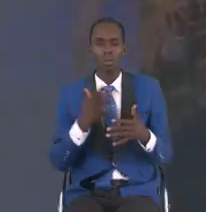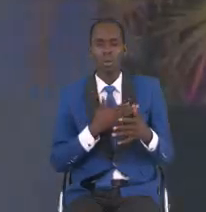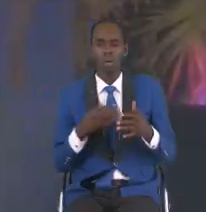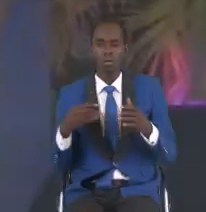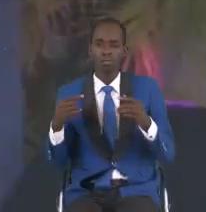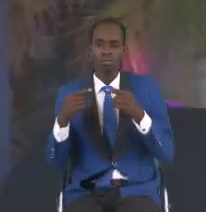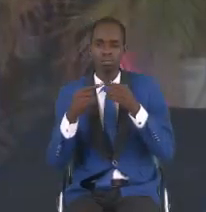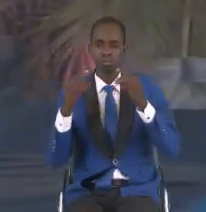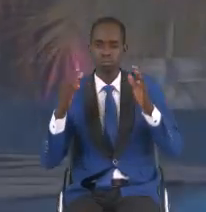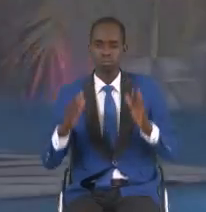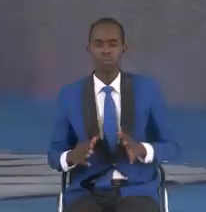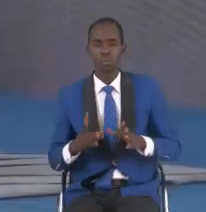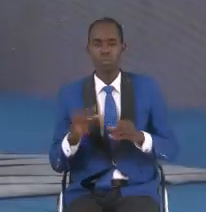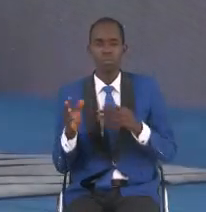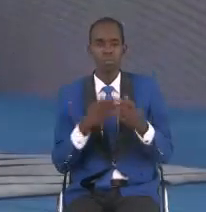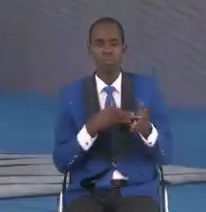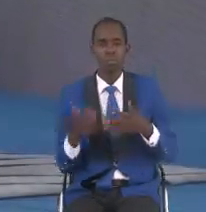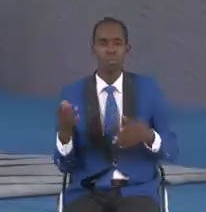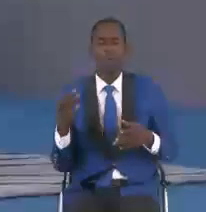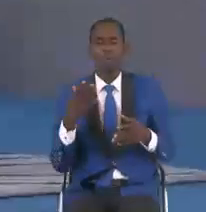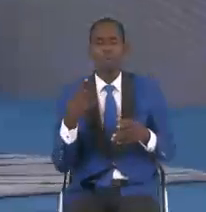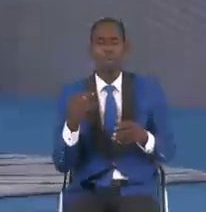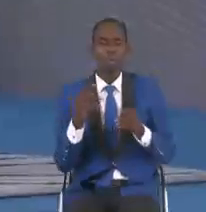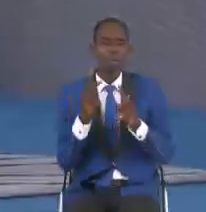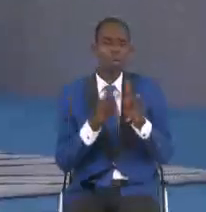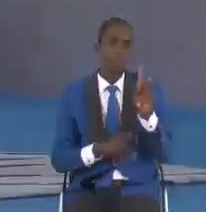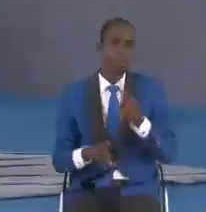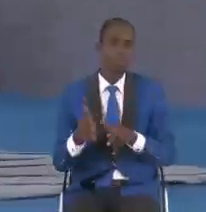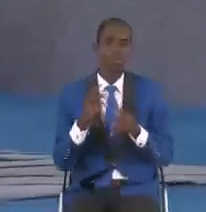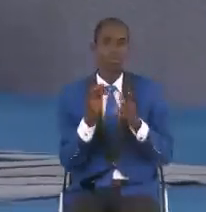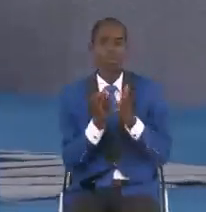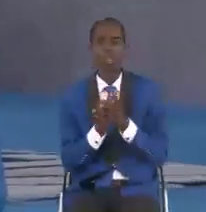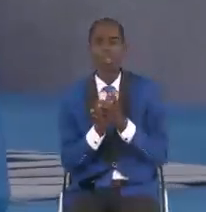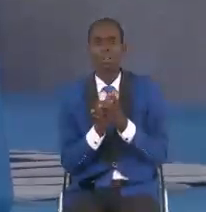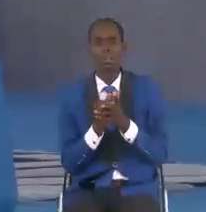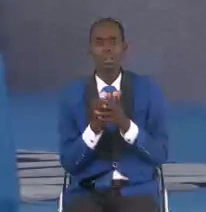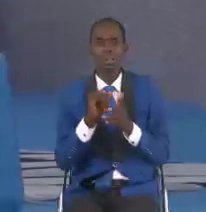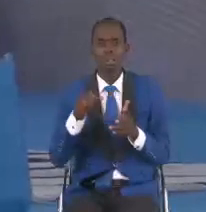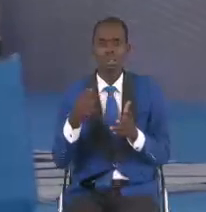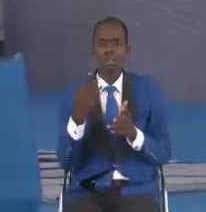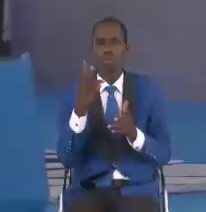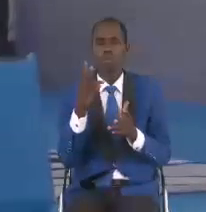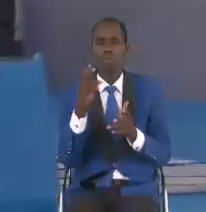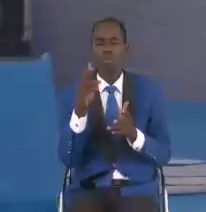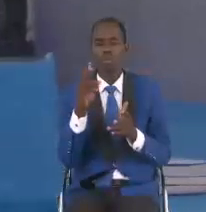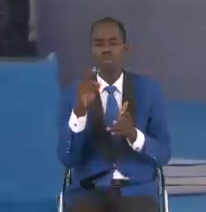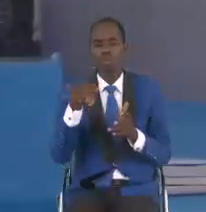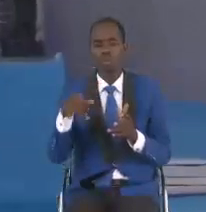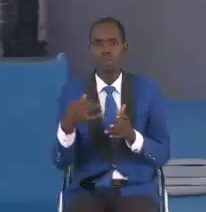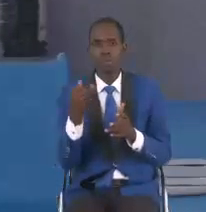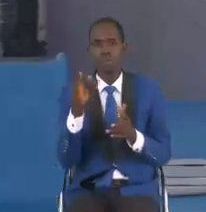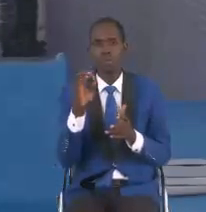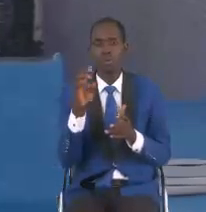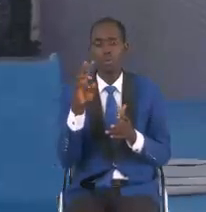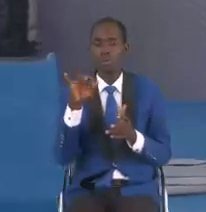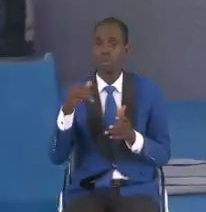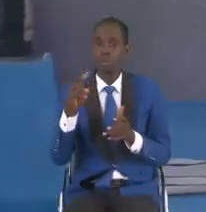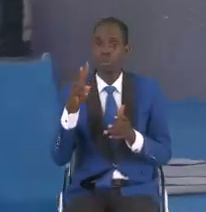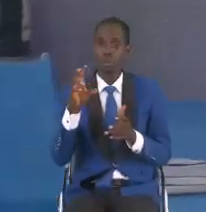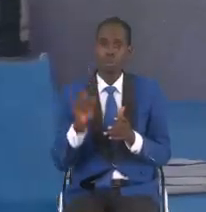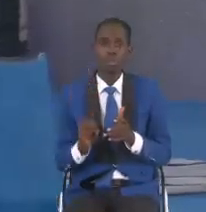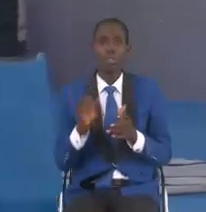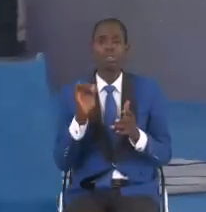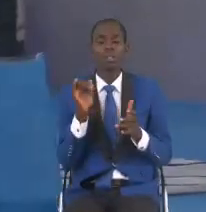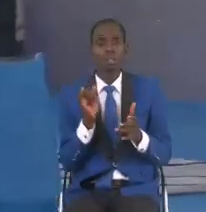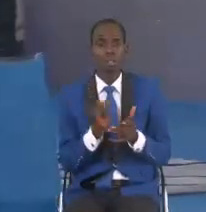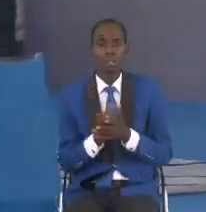in spite of the people, the Jews that didn't accept, and they laid some heavy burden on